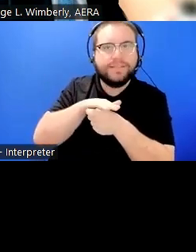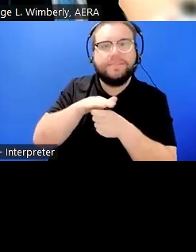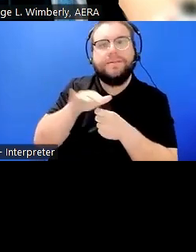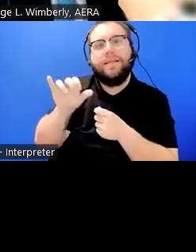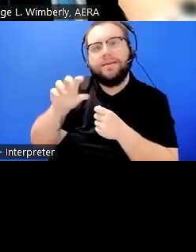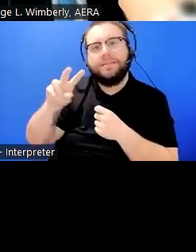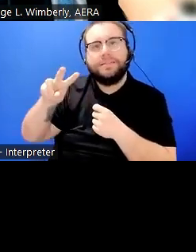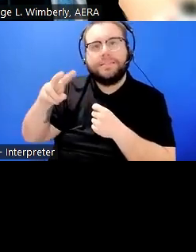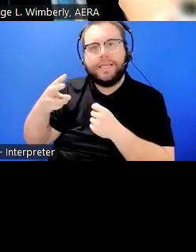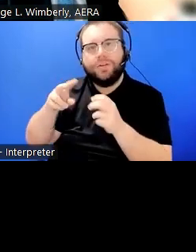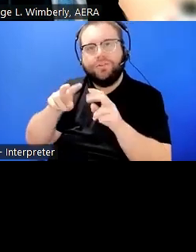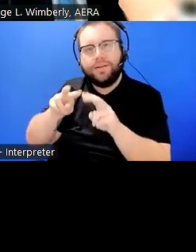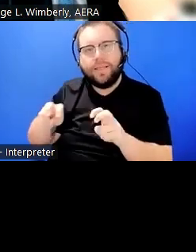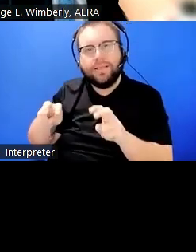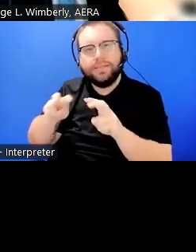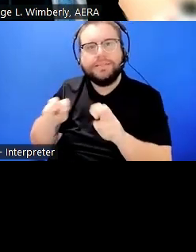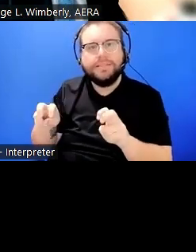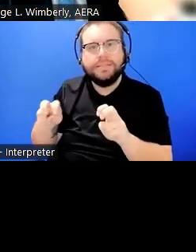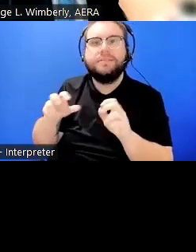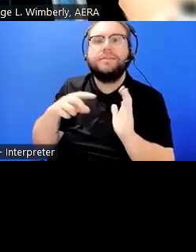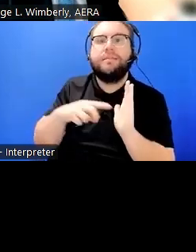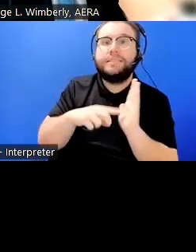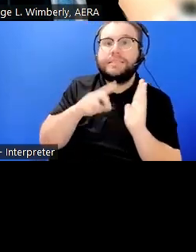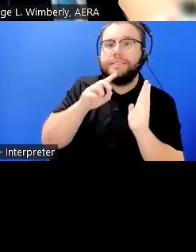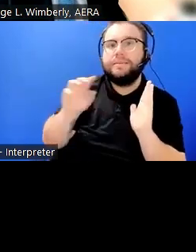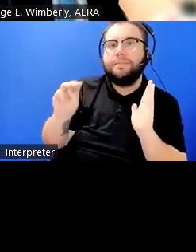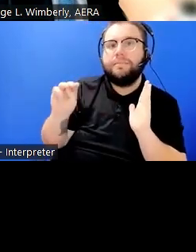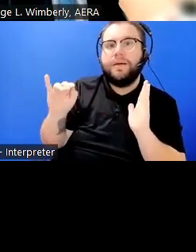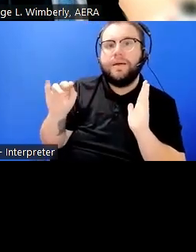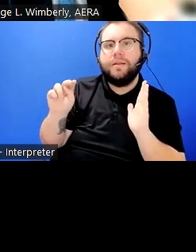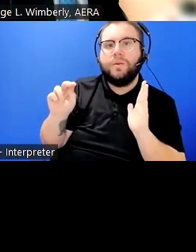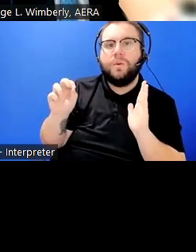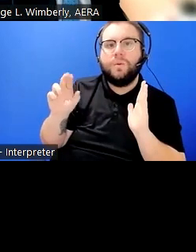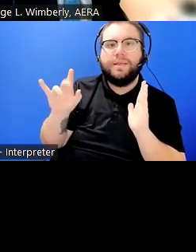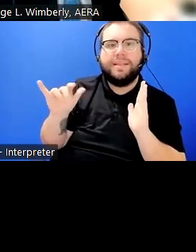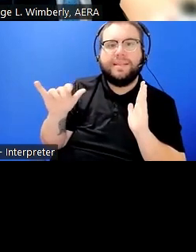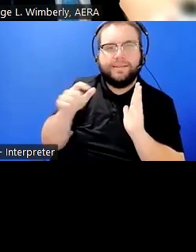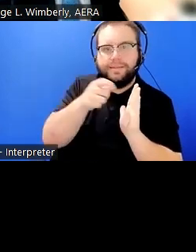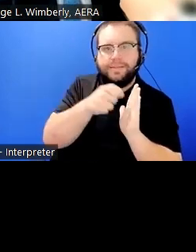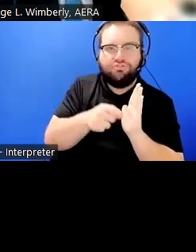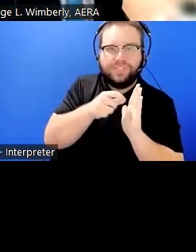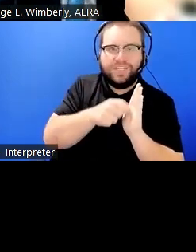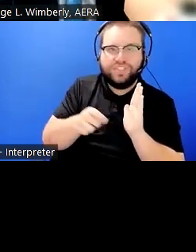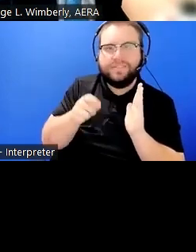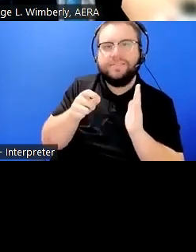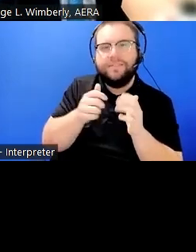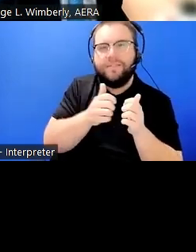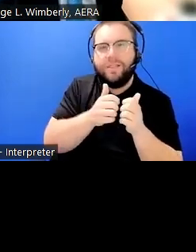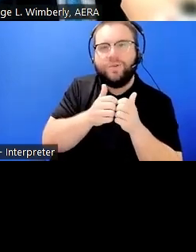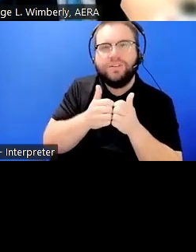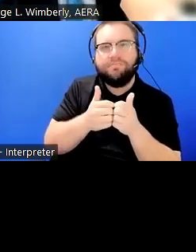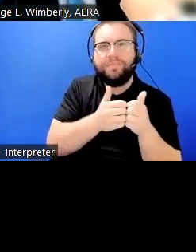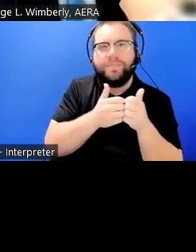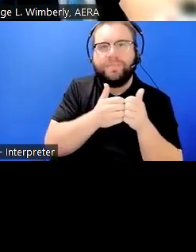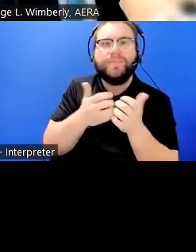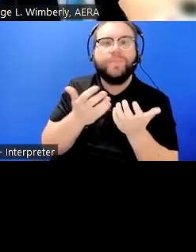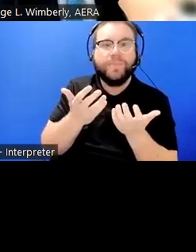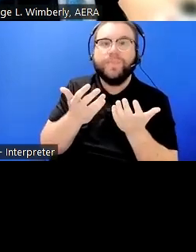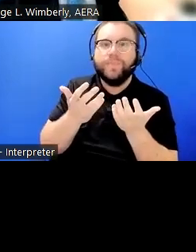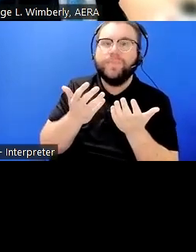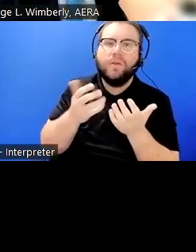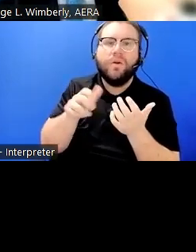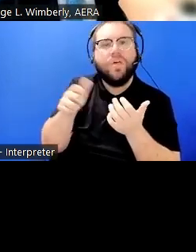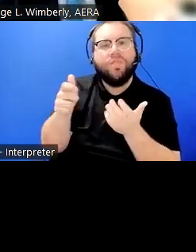analysis. This is our Minority Dissertation Fellowship, and other research grants that are aimed at early career scholars at